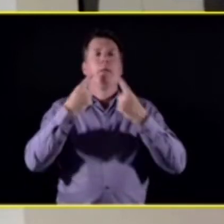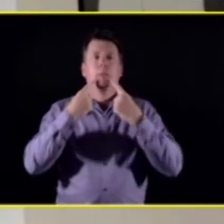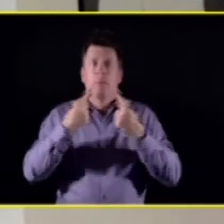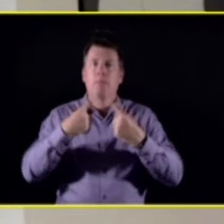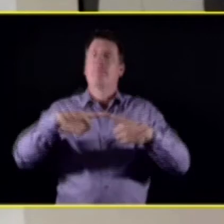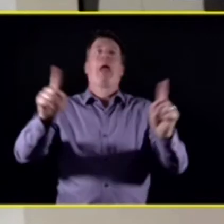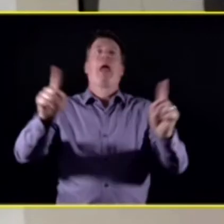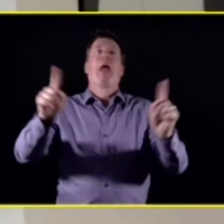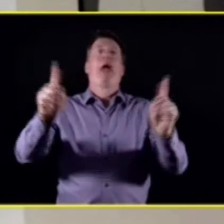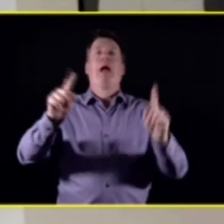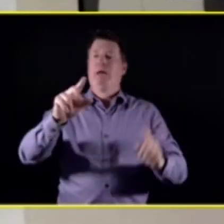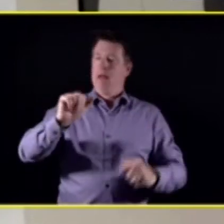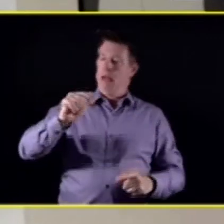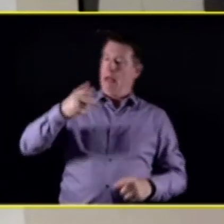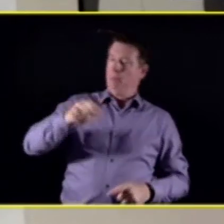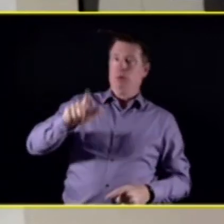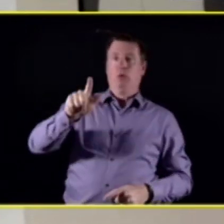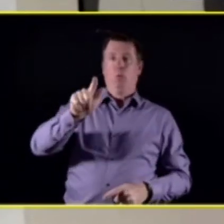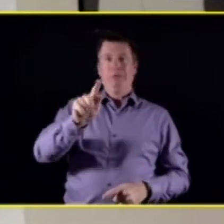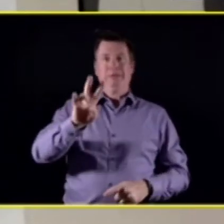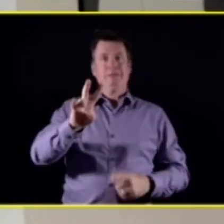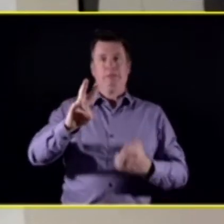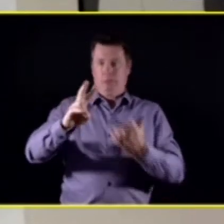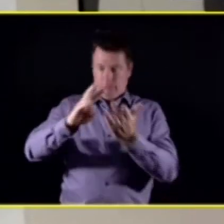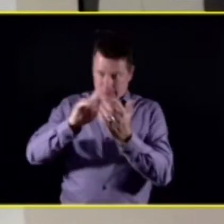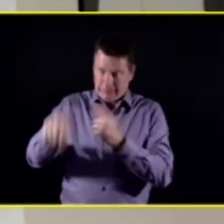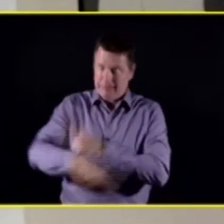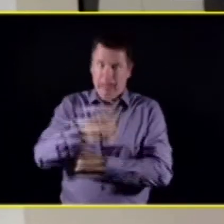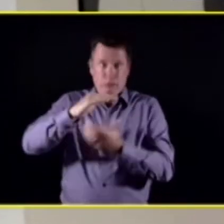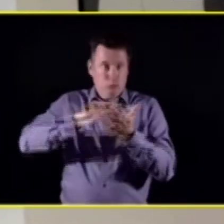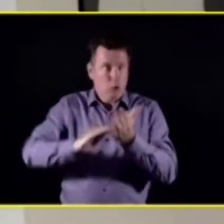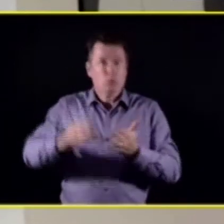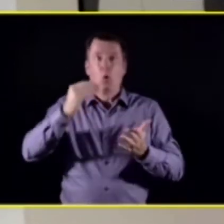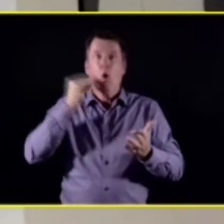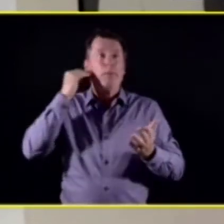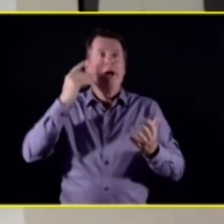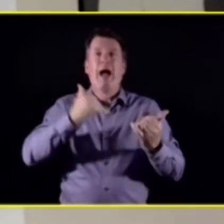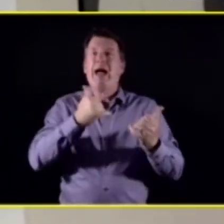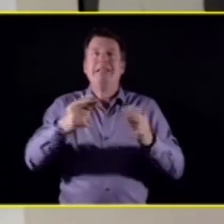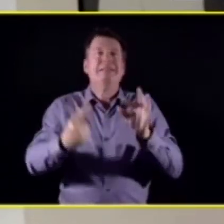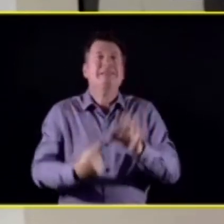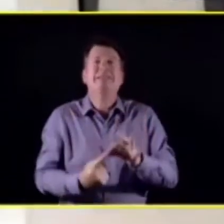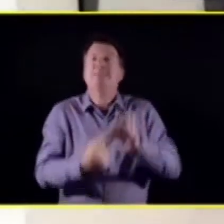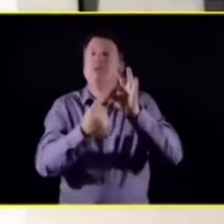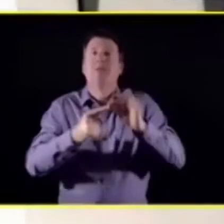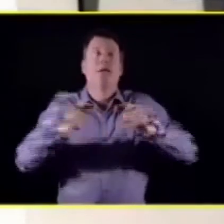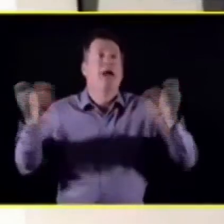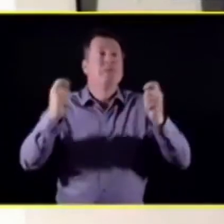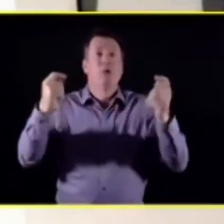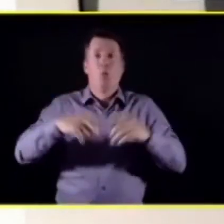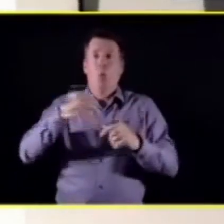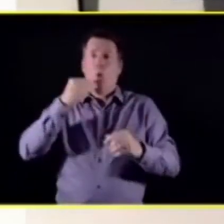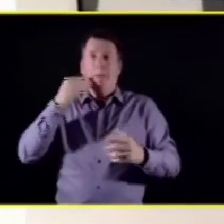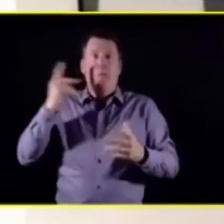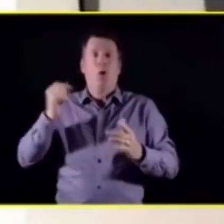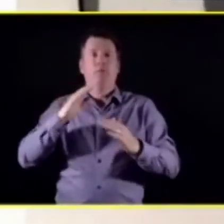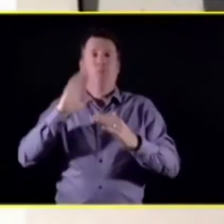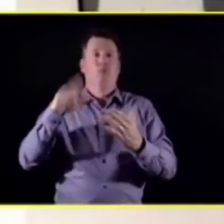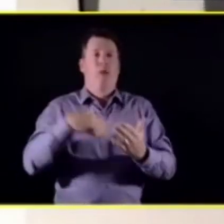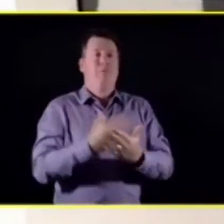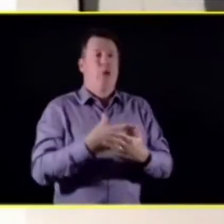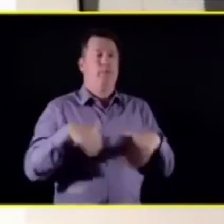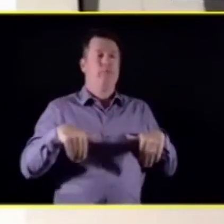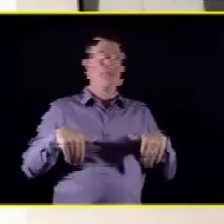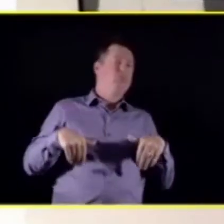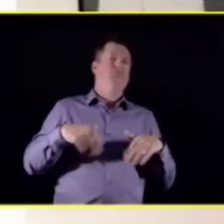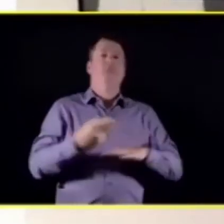kind of a party, or were you still kind of just needing to get into home and get UR Medicine Home Care